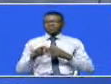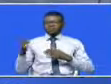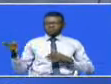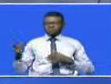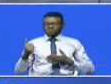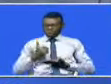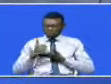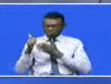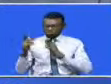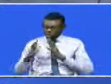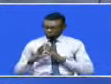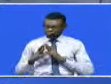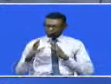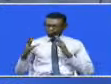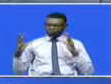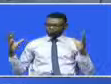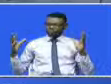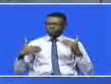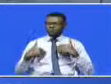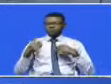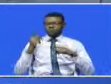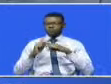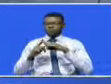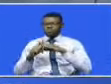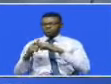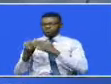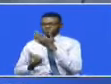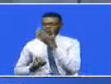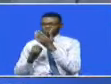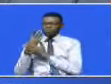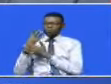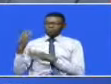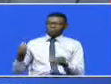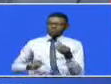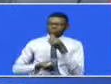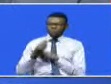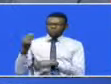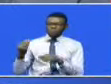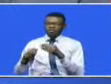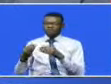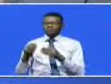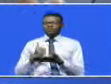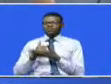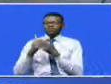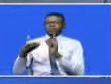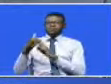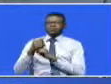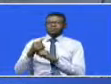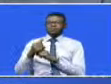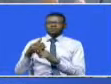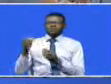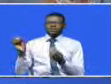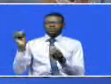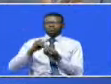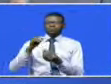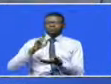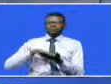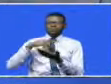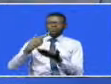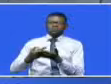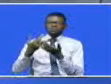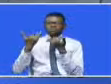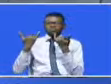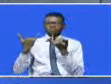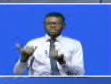expansion, growth, positive growth in your economy, then you get more resources. Okay. Right? Right now, we are